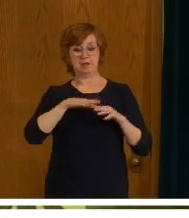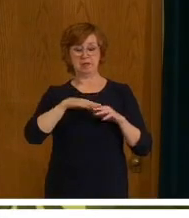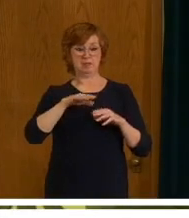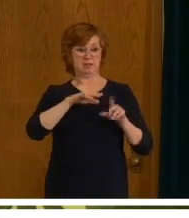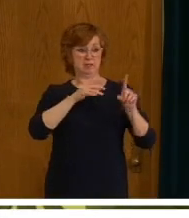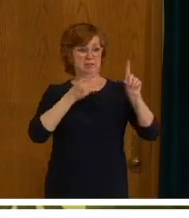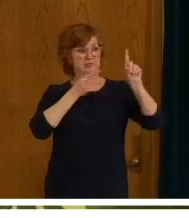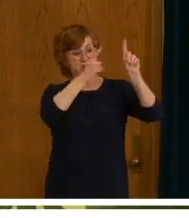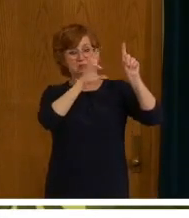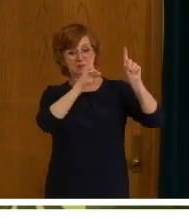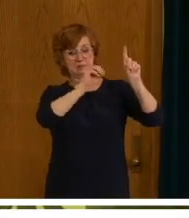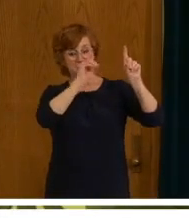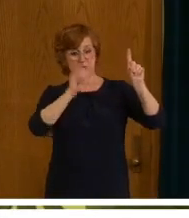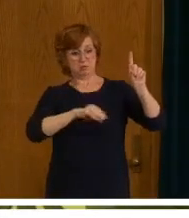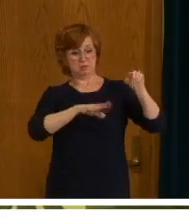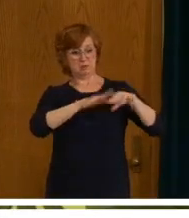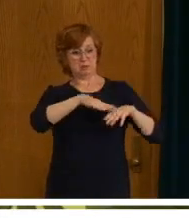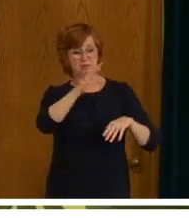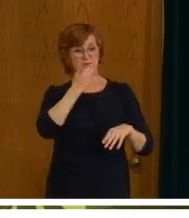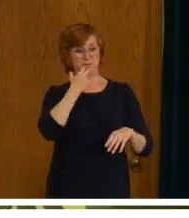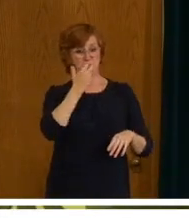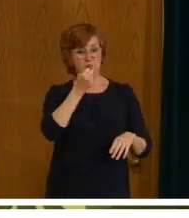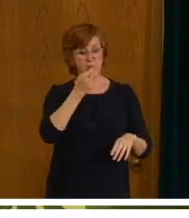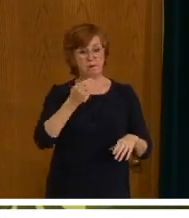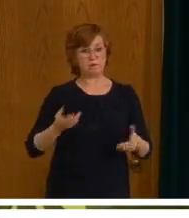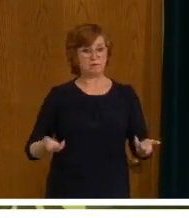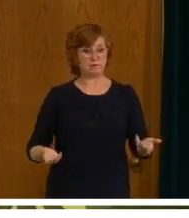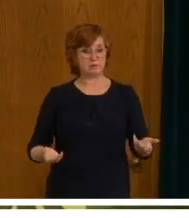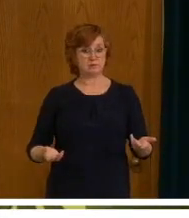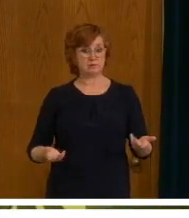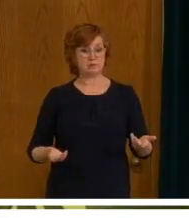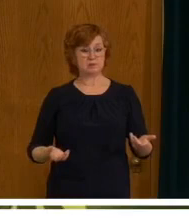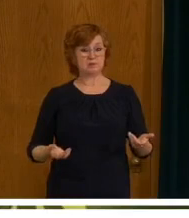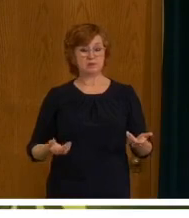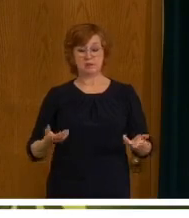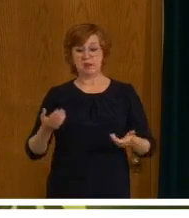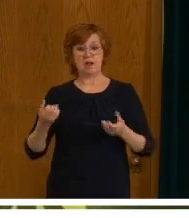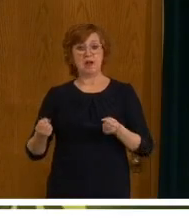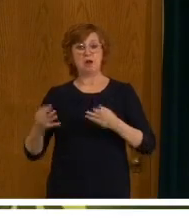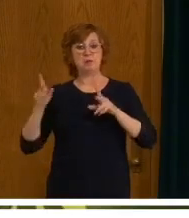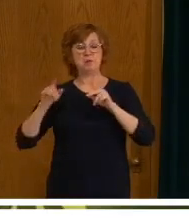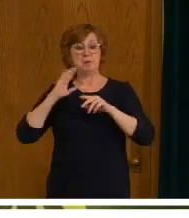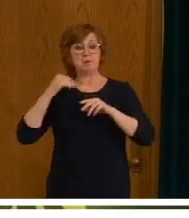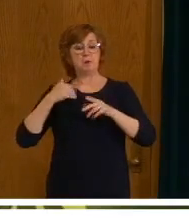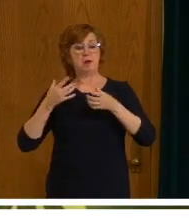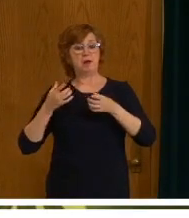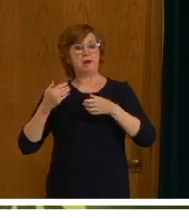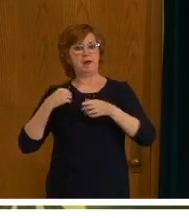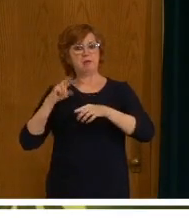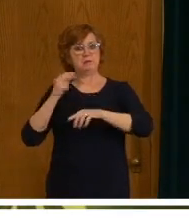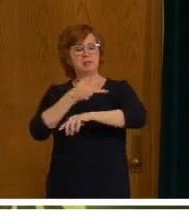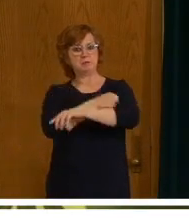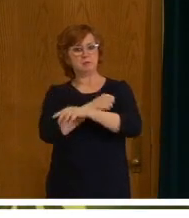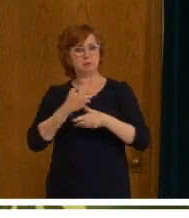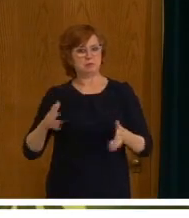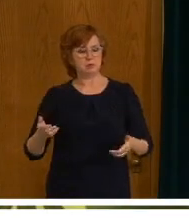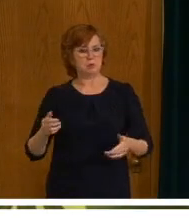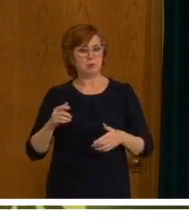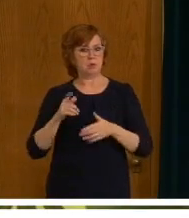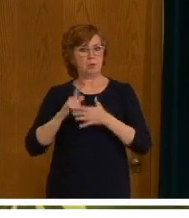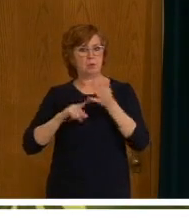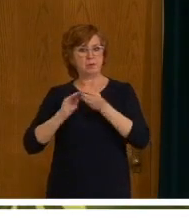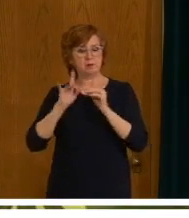12 receiving their first shot, never mind where we would be in our second dose strategy in the weeks following that. So Dr. Shahab, anything to add to